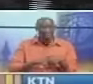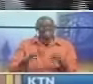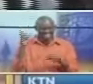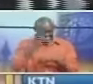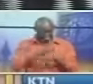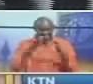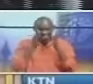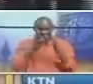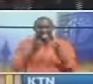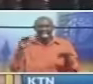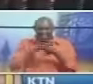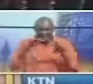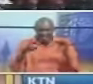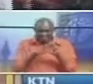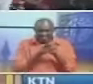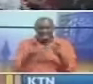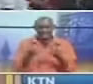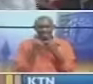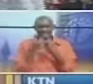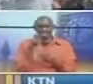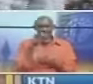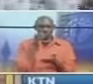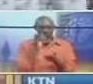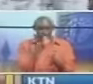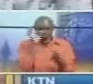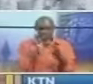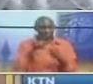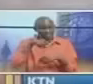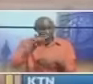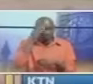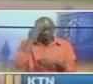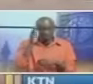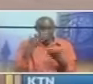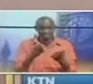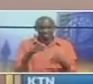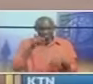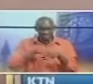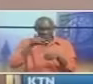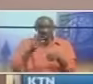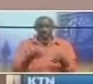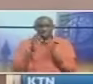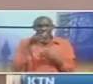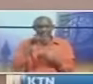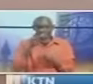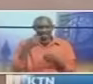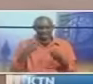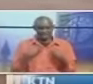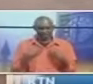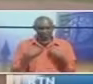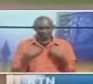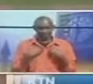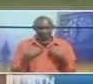day, everything comes to play. However, something that you may not know is that in the event an officer becomes sick during the